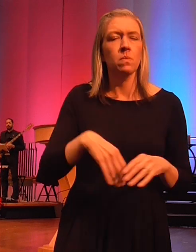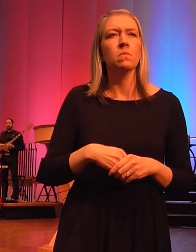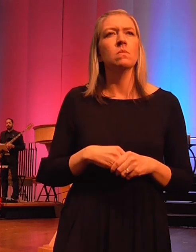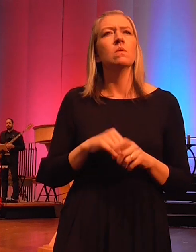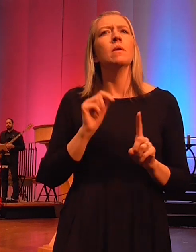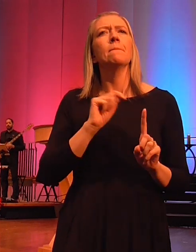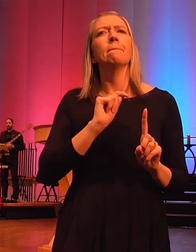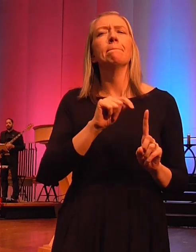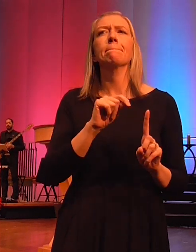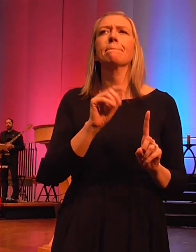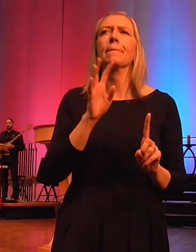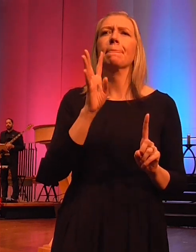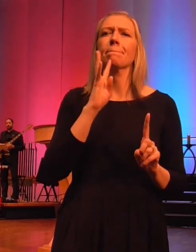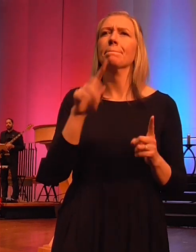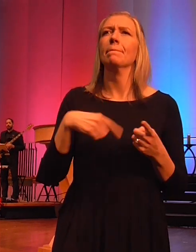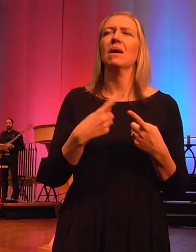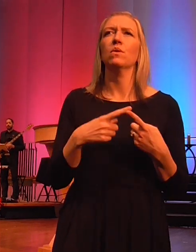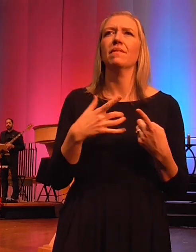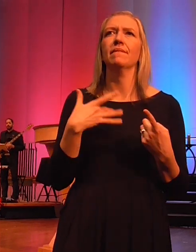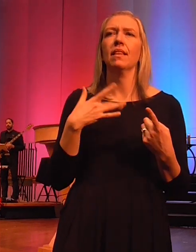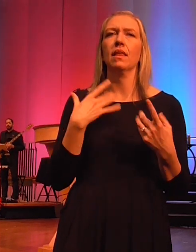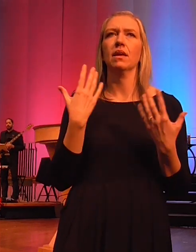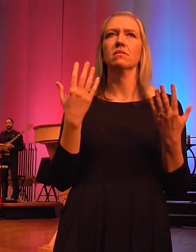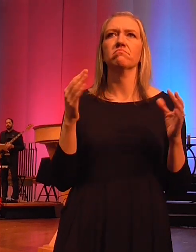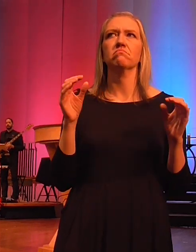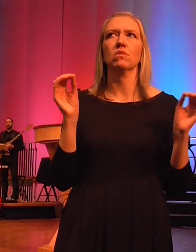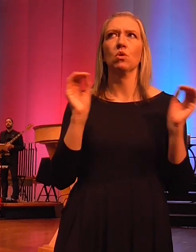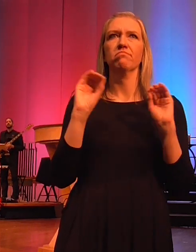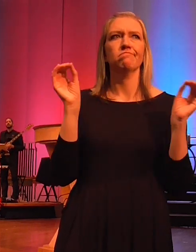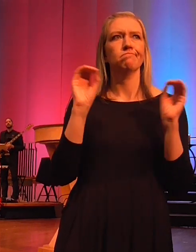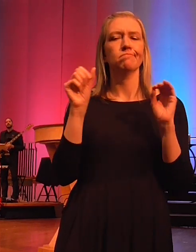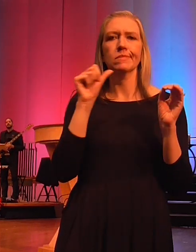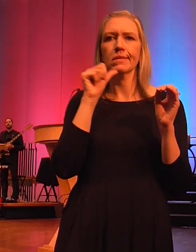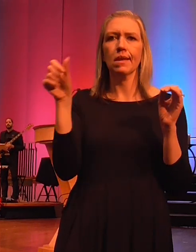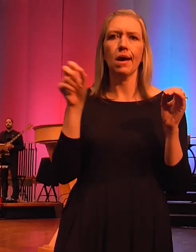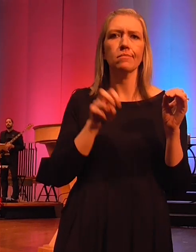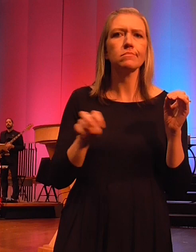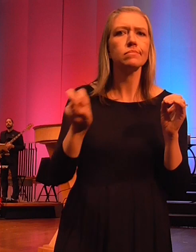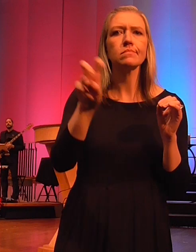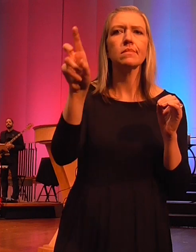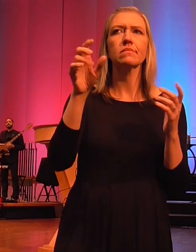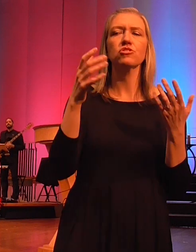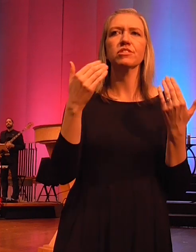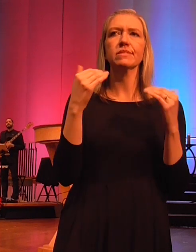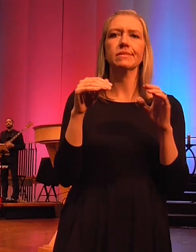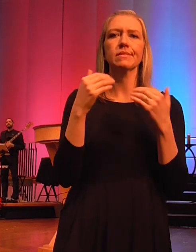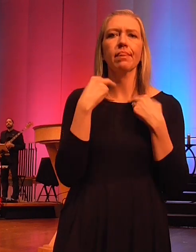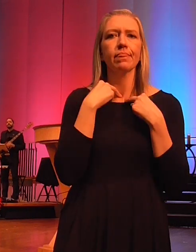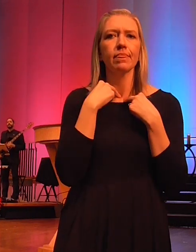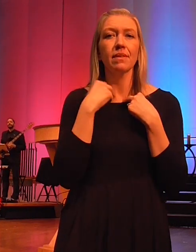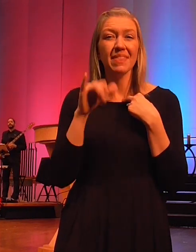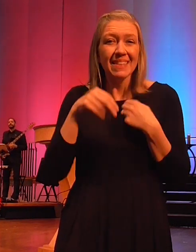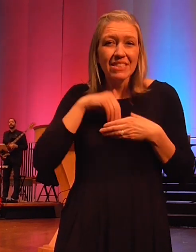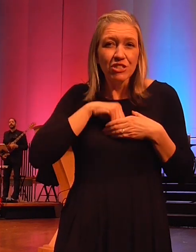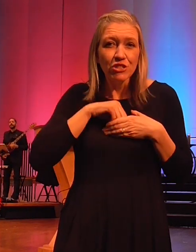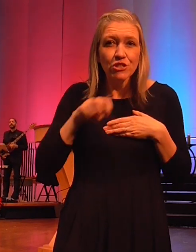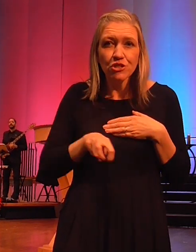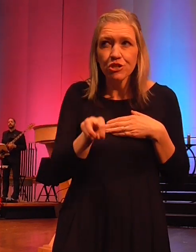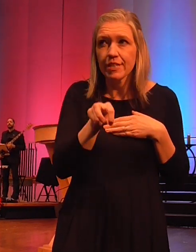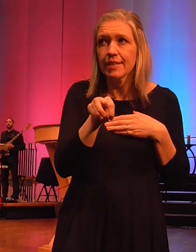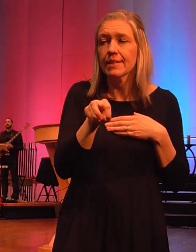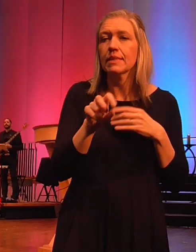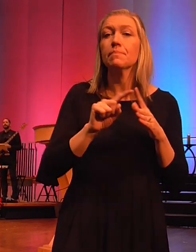to going nowhere. And that's the inner journey. And I just want to share that at the very beginning of it, he